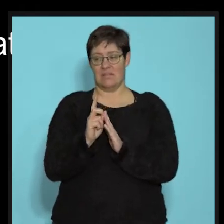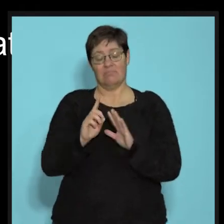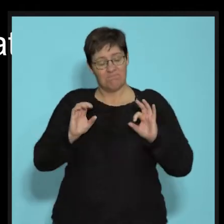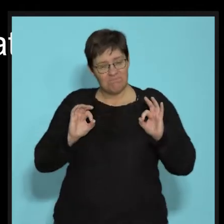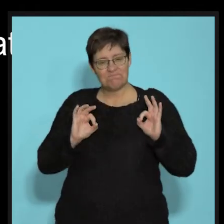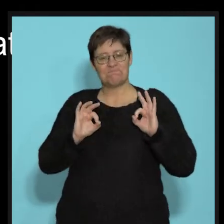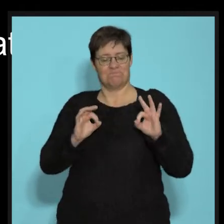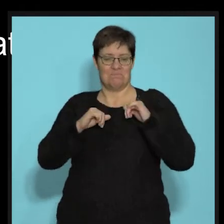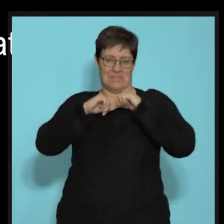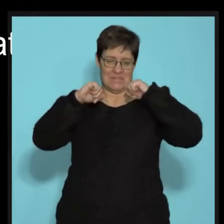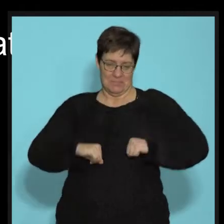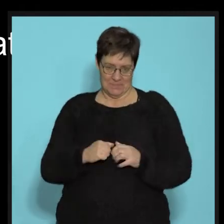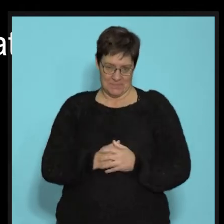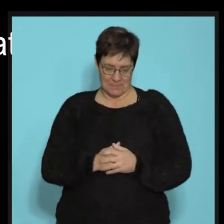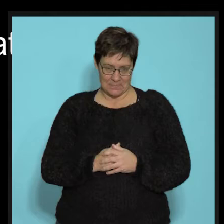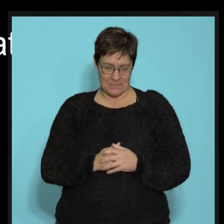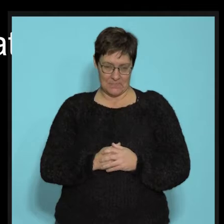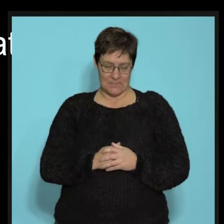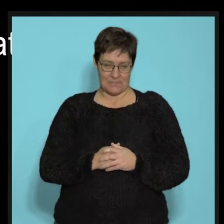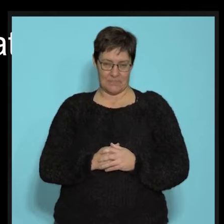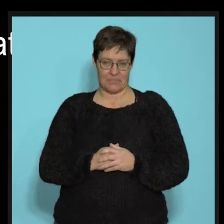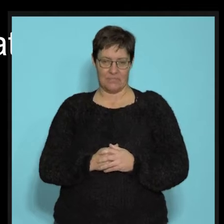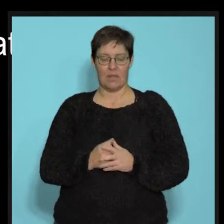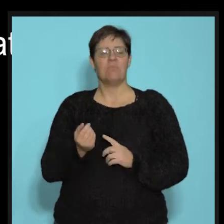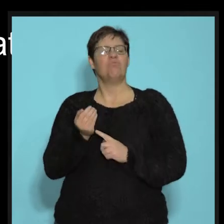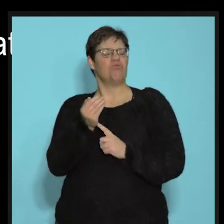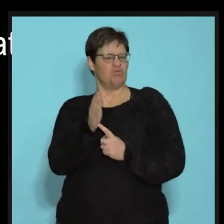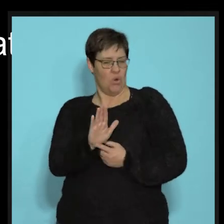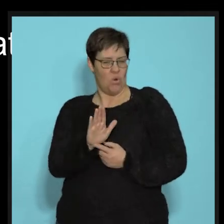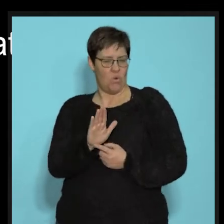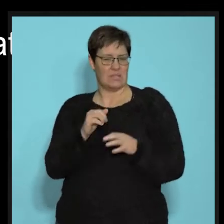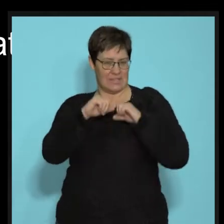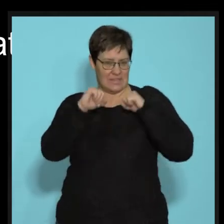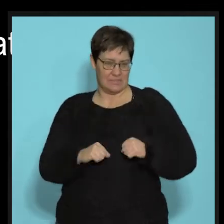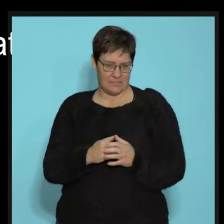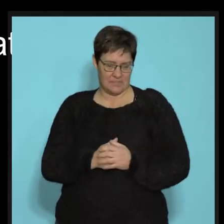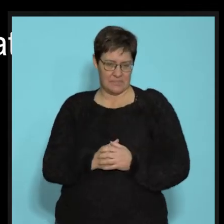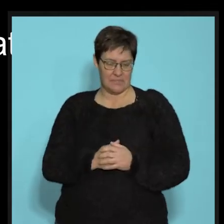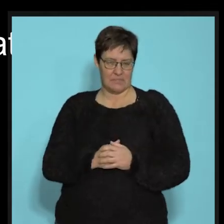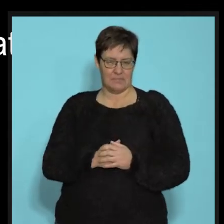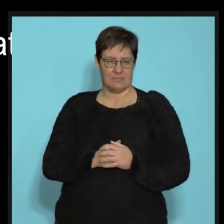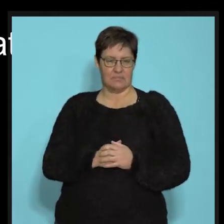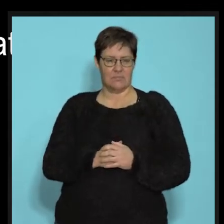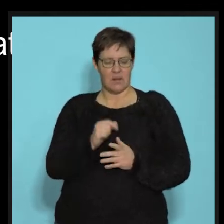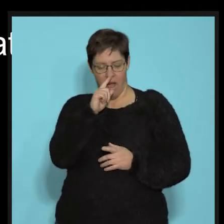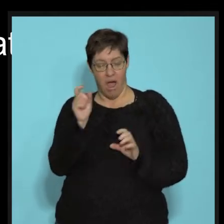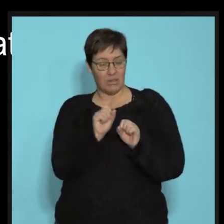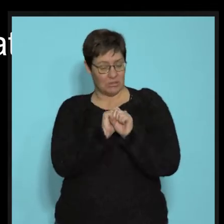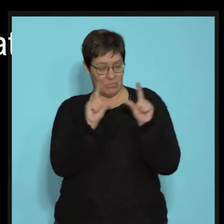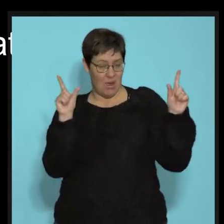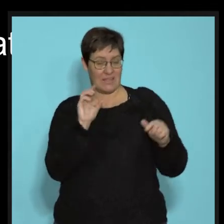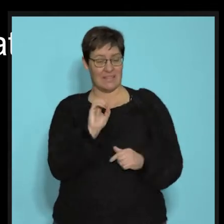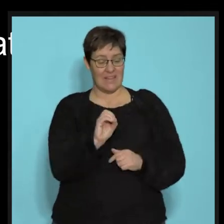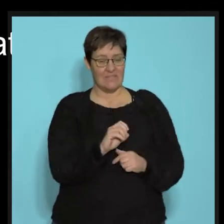efficient system. Now I'm going to show you the system briefly, but you're actually going to be surprised when we